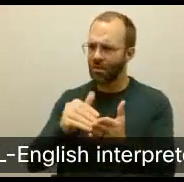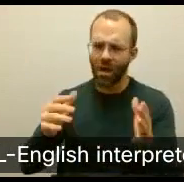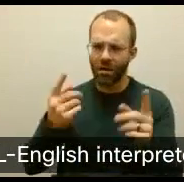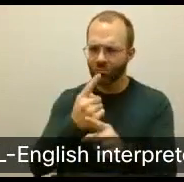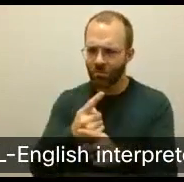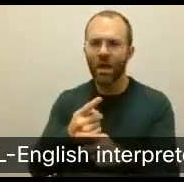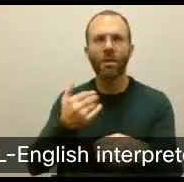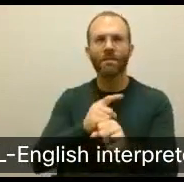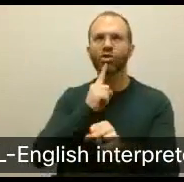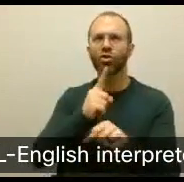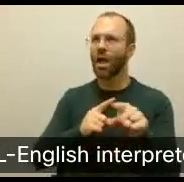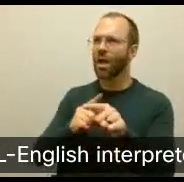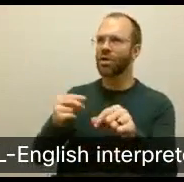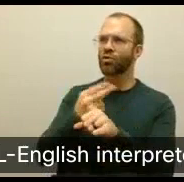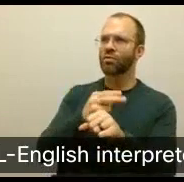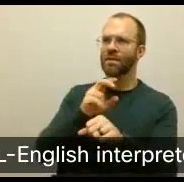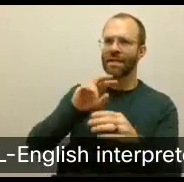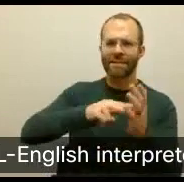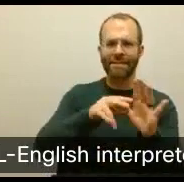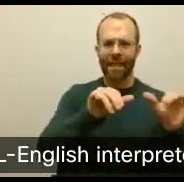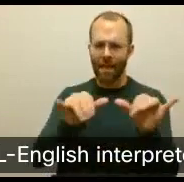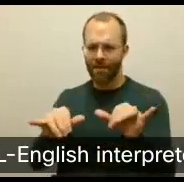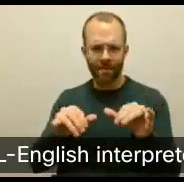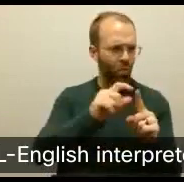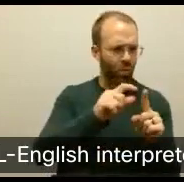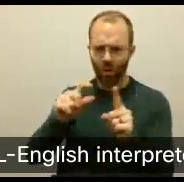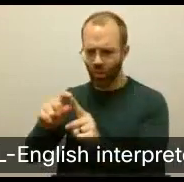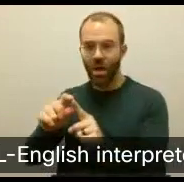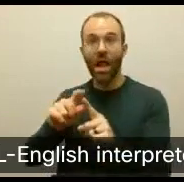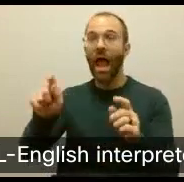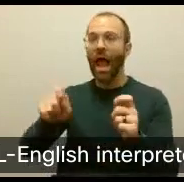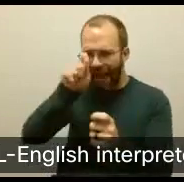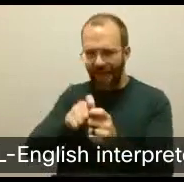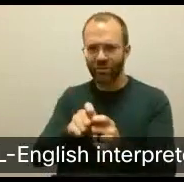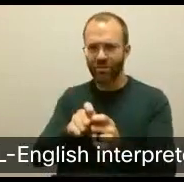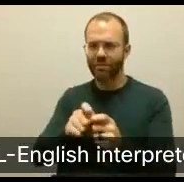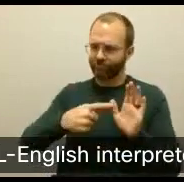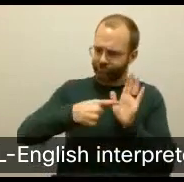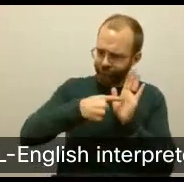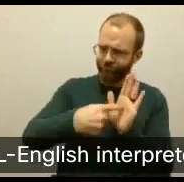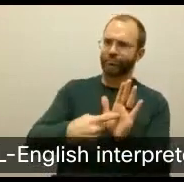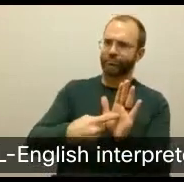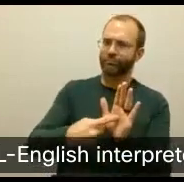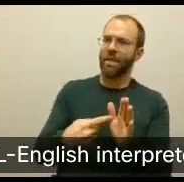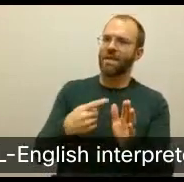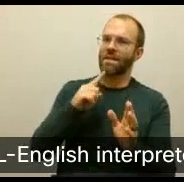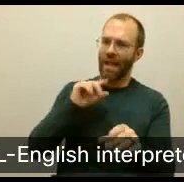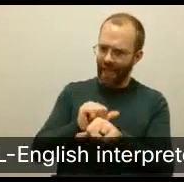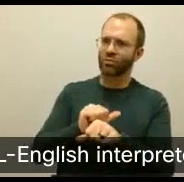words, when we're using synonyms, we want to ensure that we're using words that accurately portray the meaning of the original text.